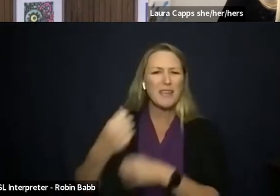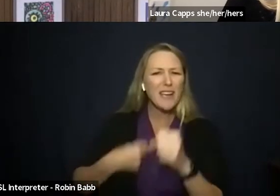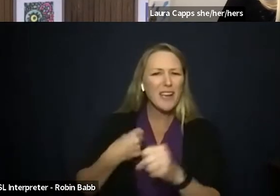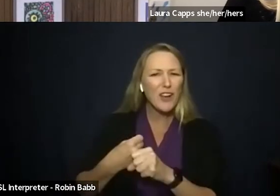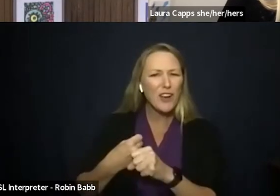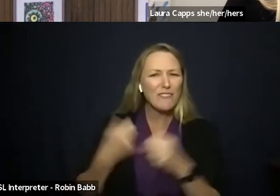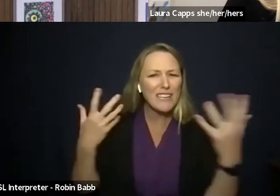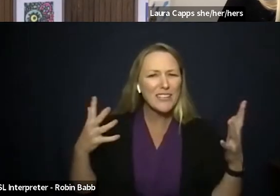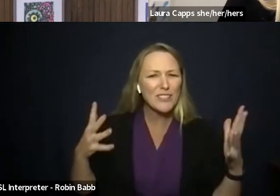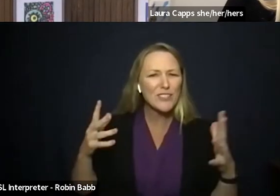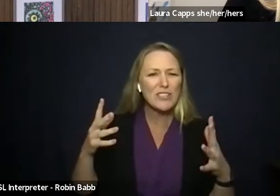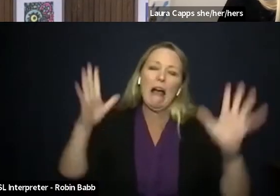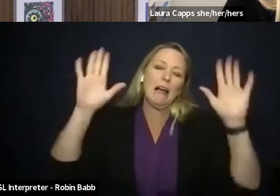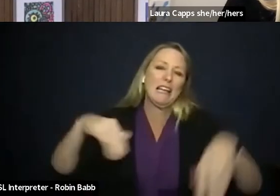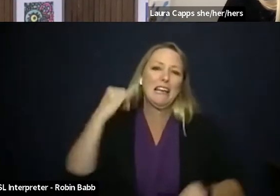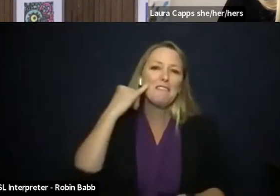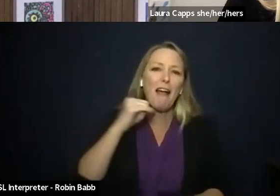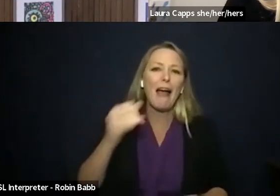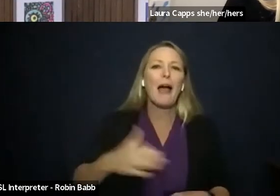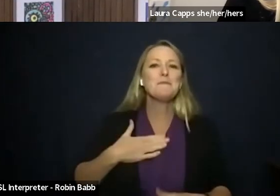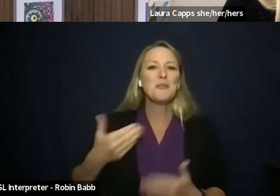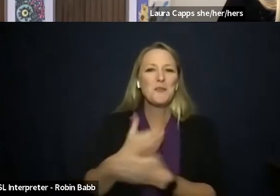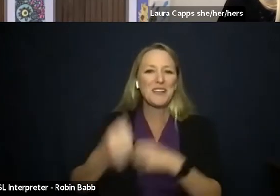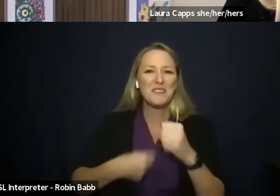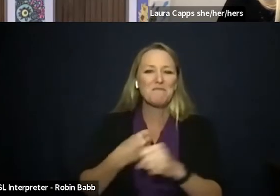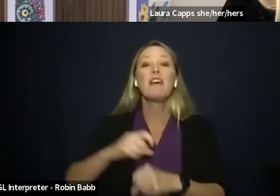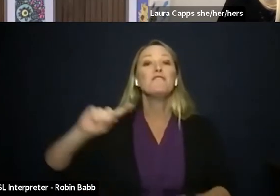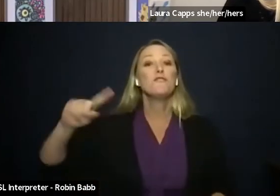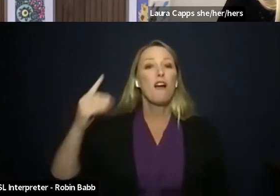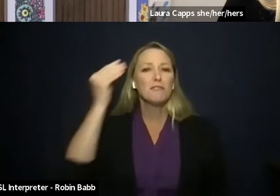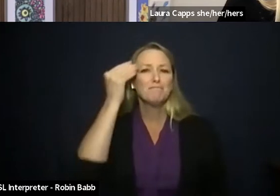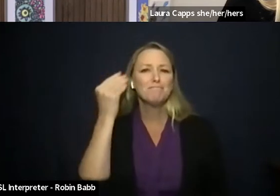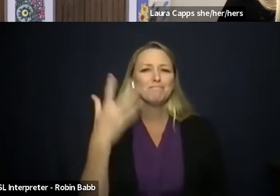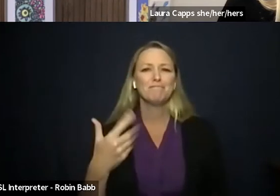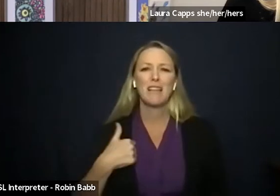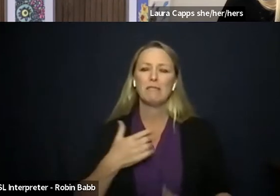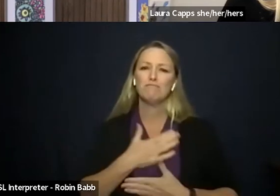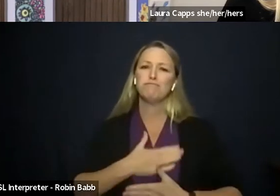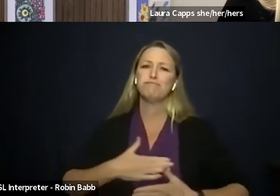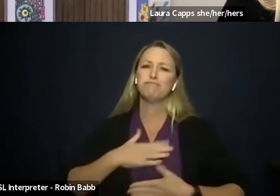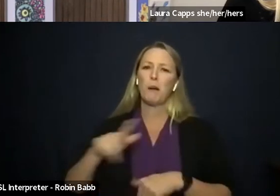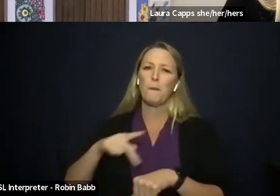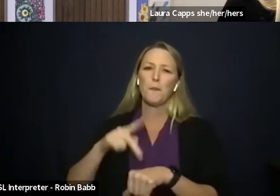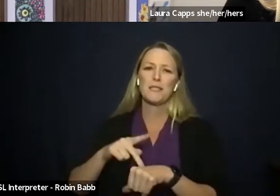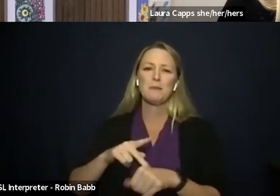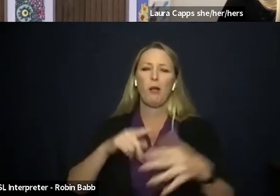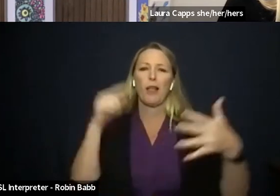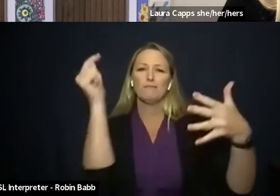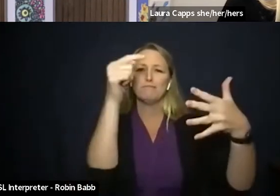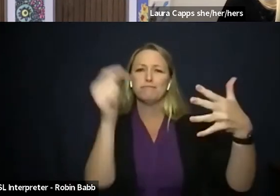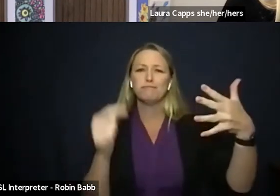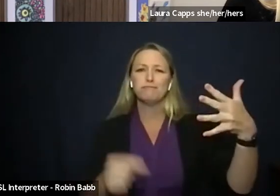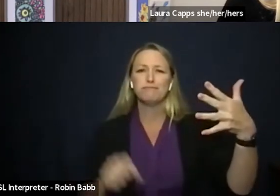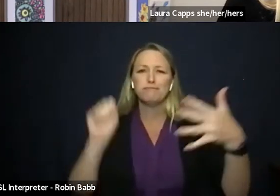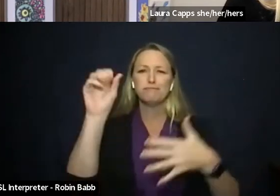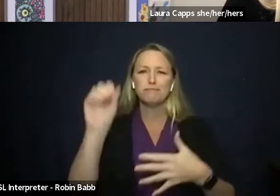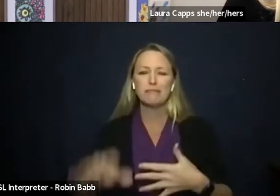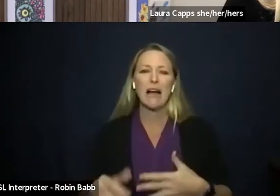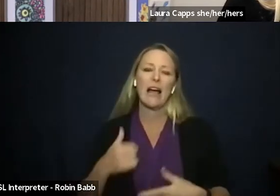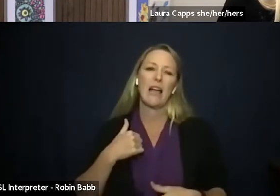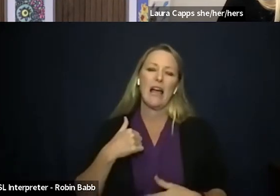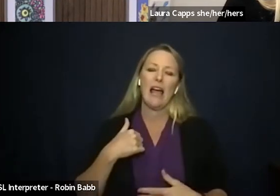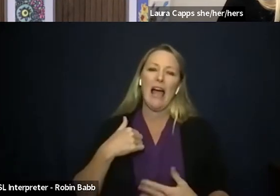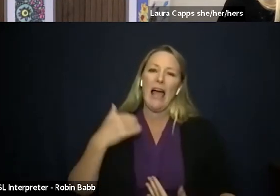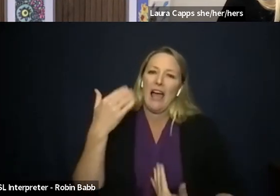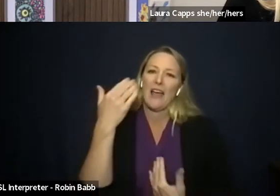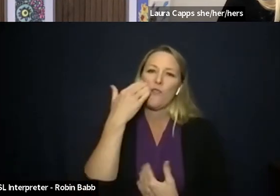year so um first of all i just so appreciate the principal highlights i know we've not been do that and have them in person and so i